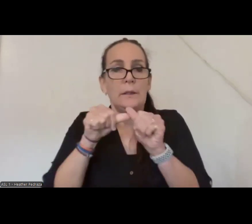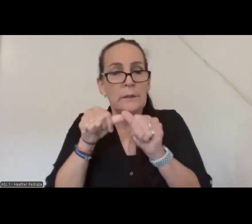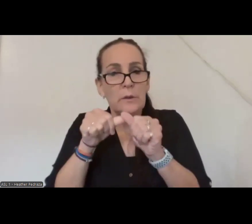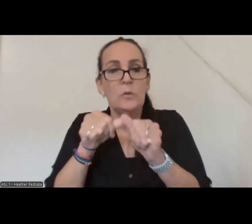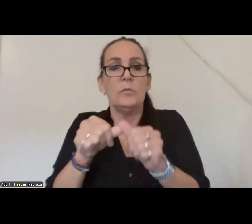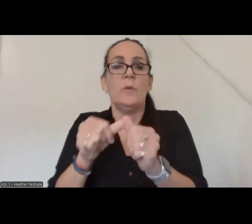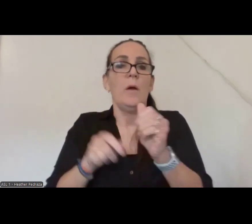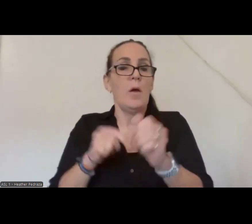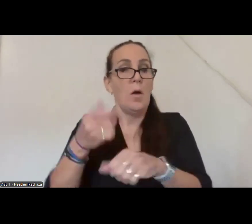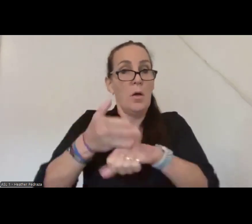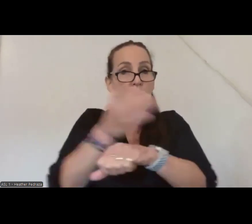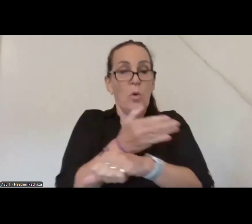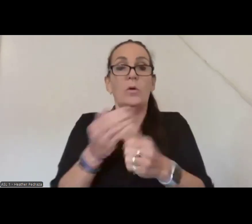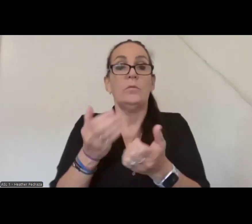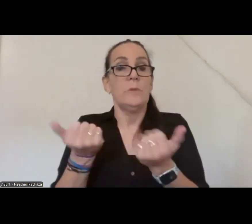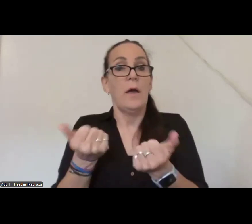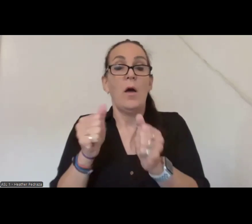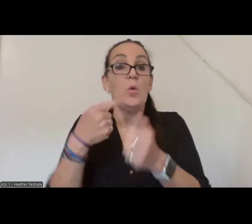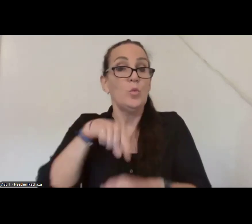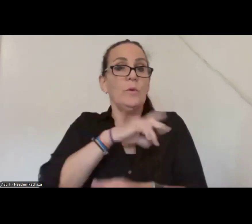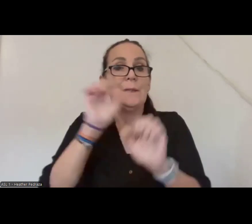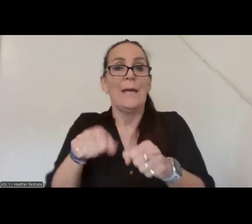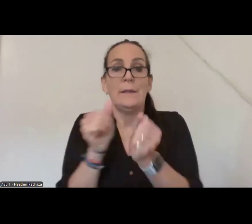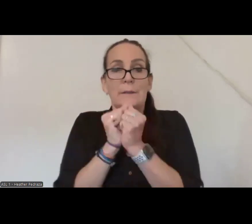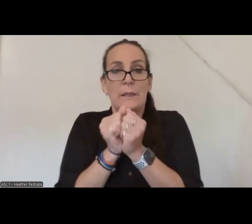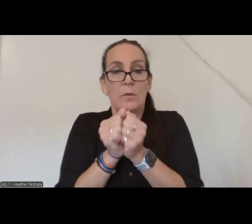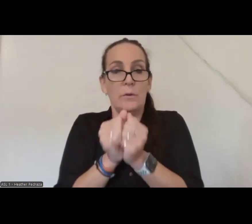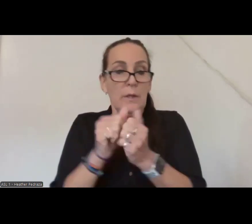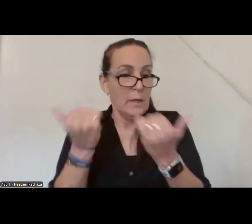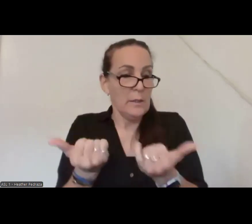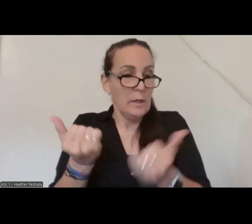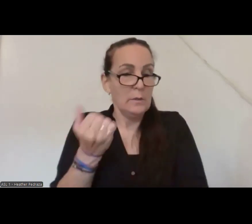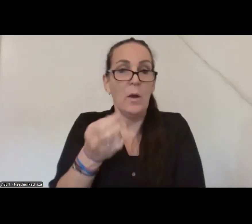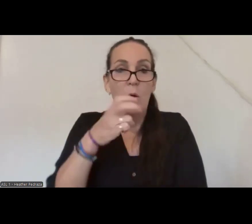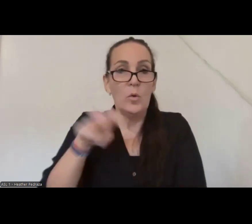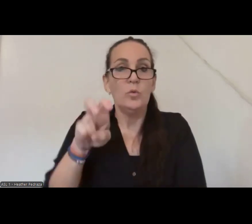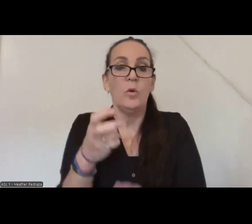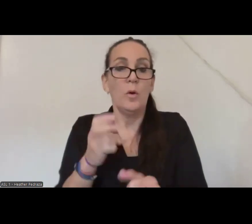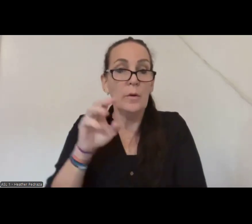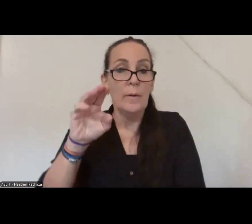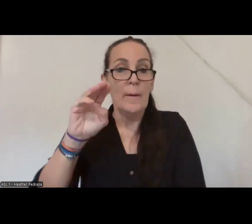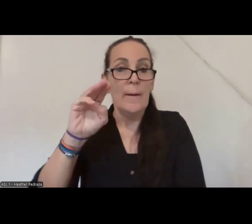together. Now I'd like to turn the mic over to my co-chair, Hagar Dickman.